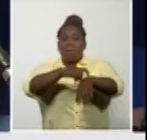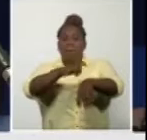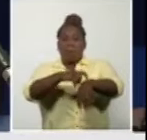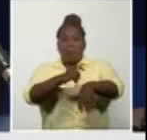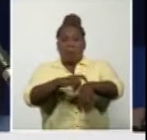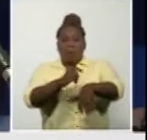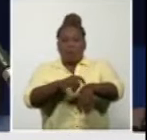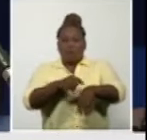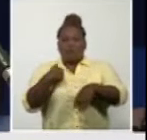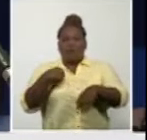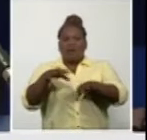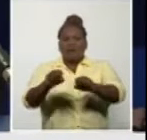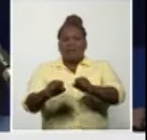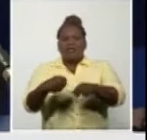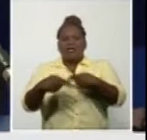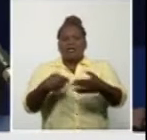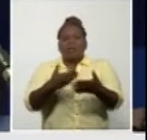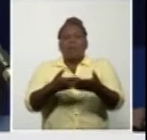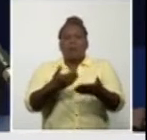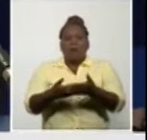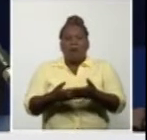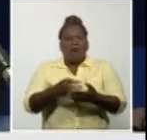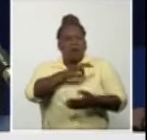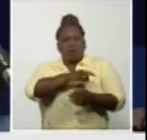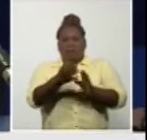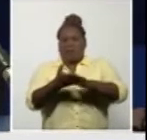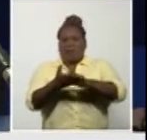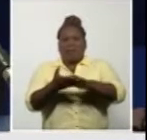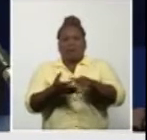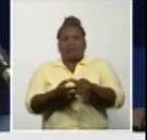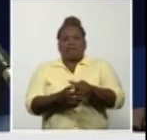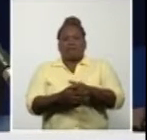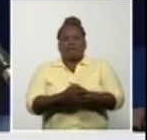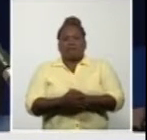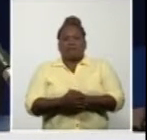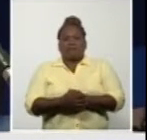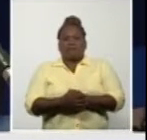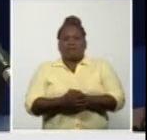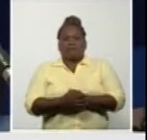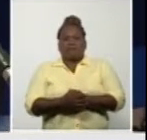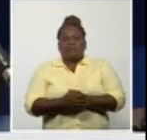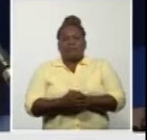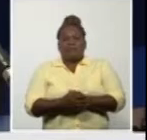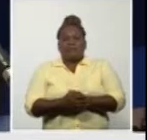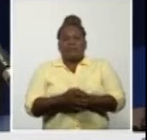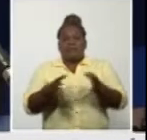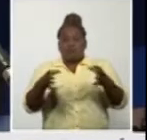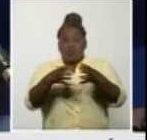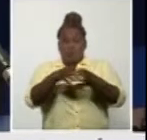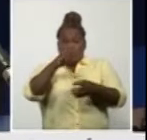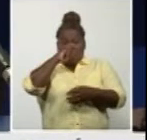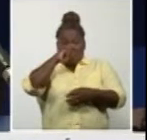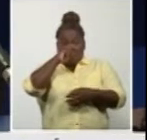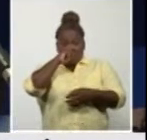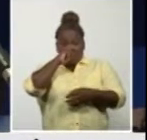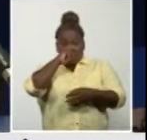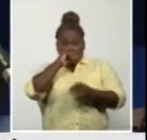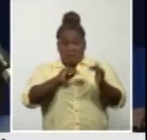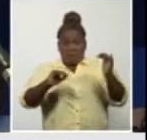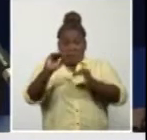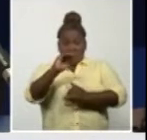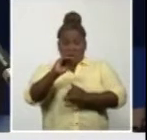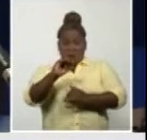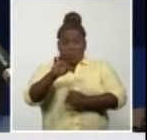Cuba have been asymptomatic at the time the diagnosis of the disease was